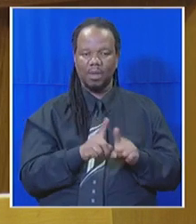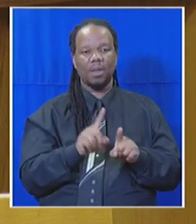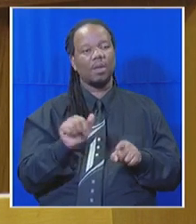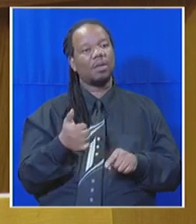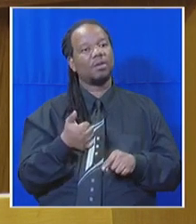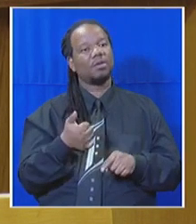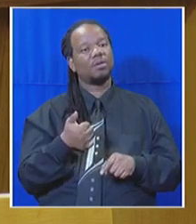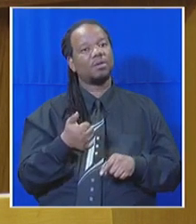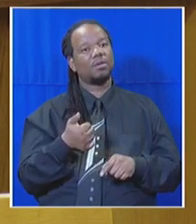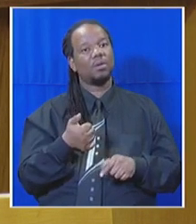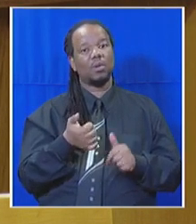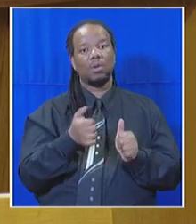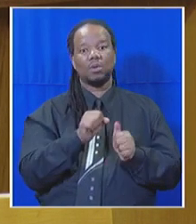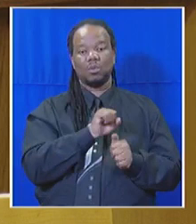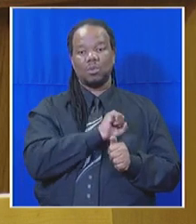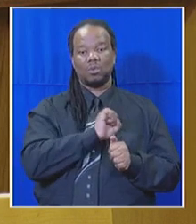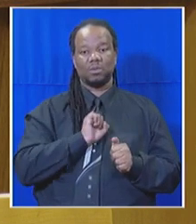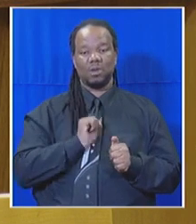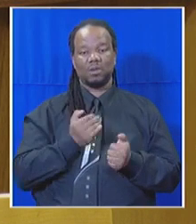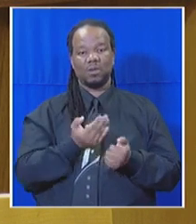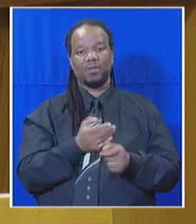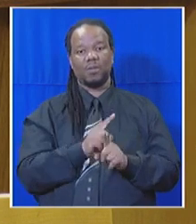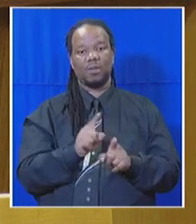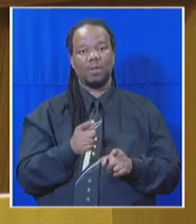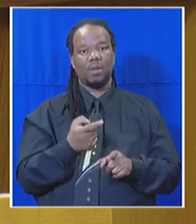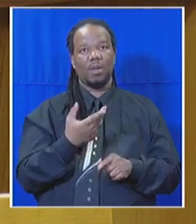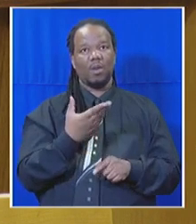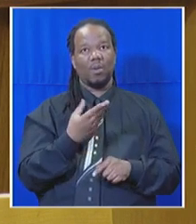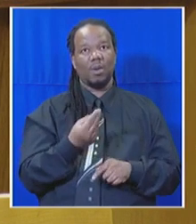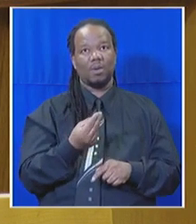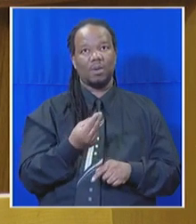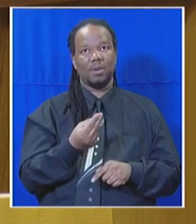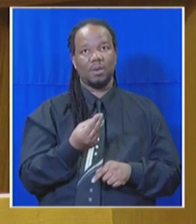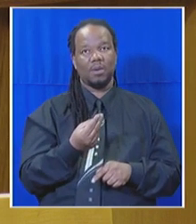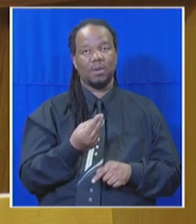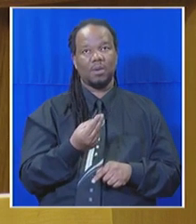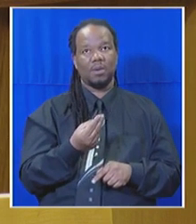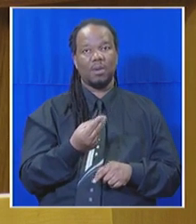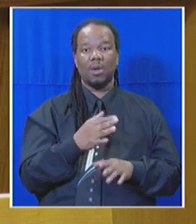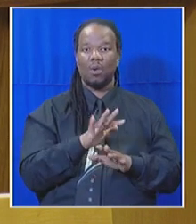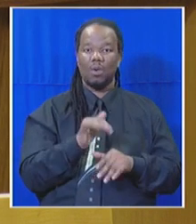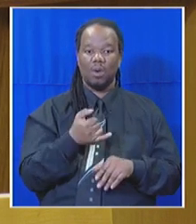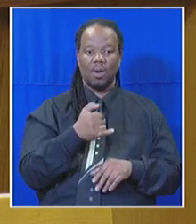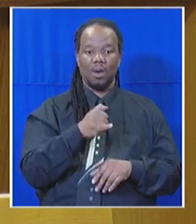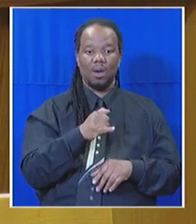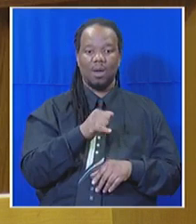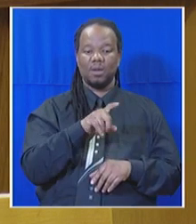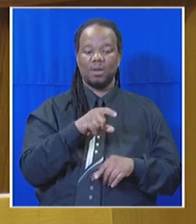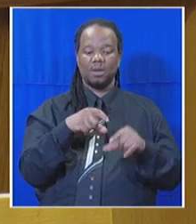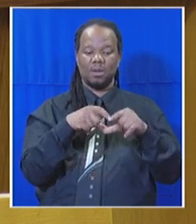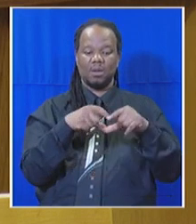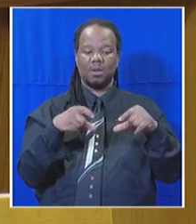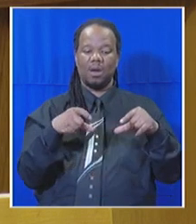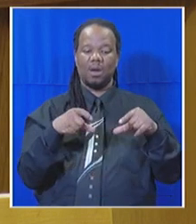employees have still not all been issued with identification cards and badges.